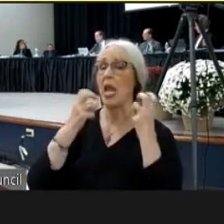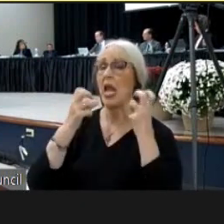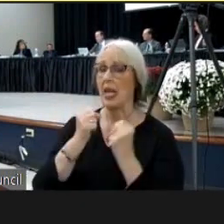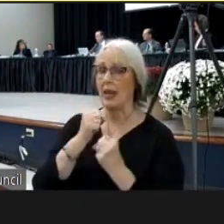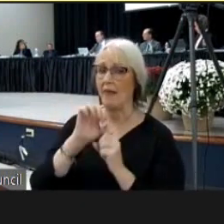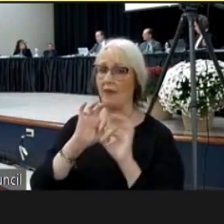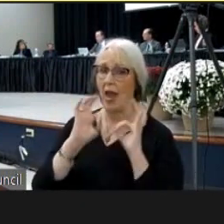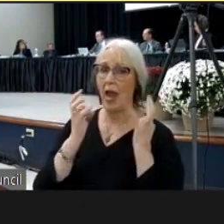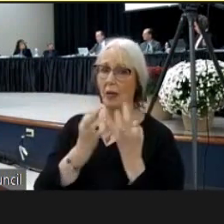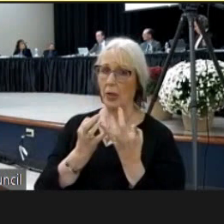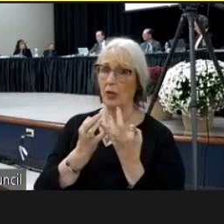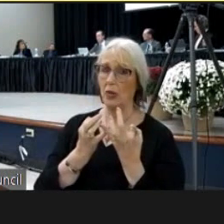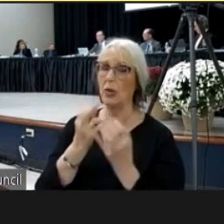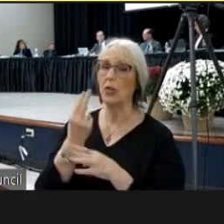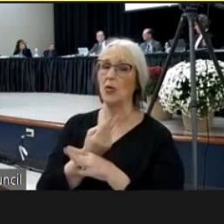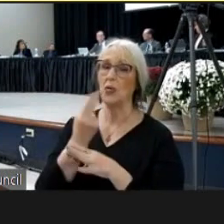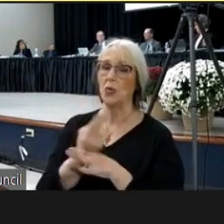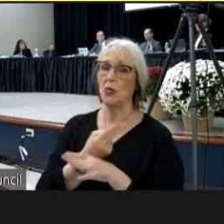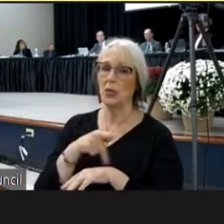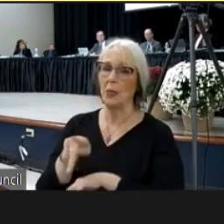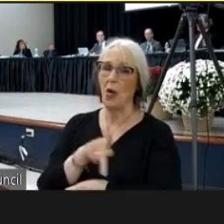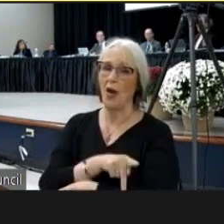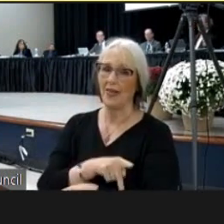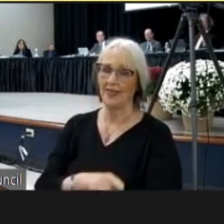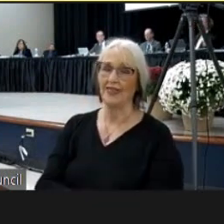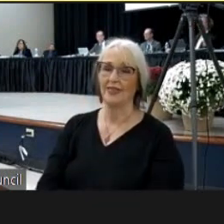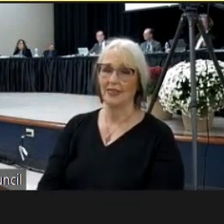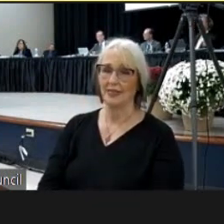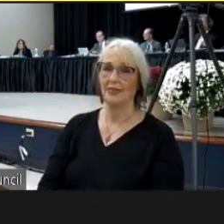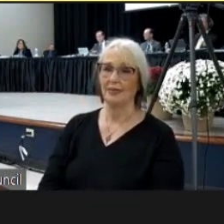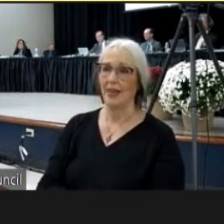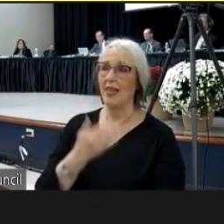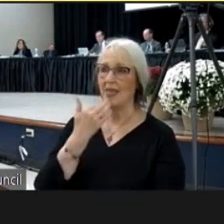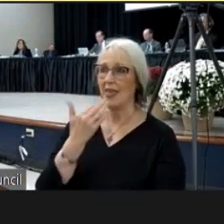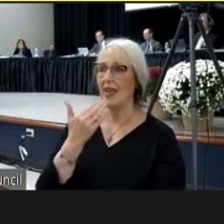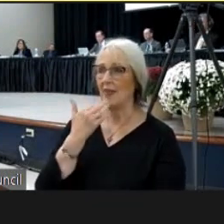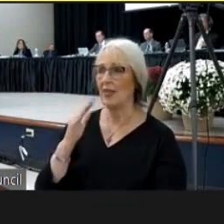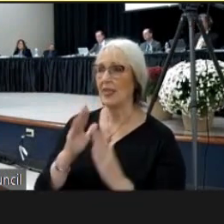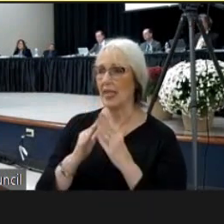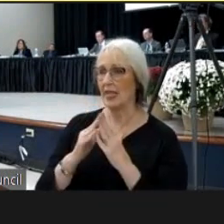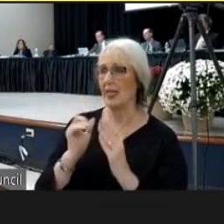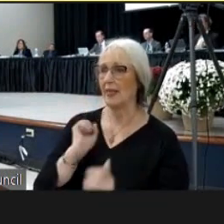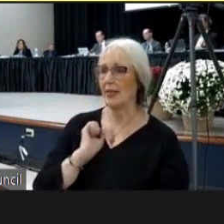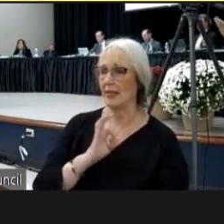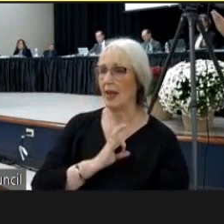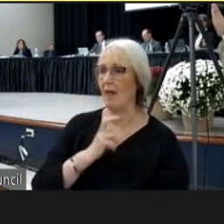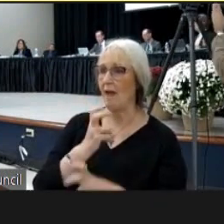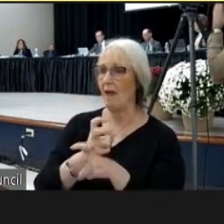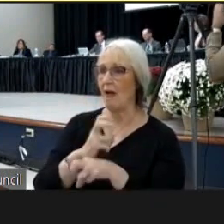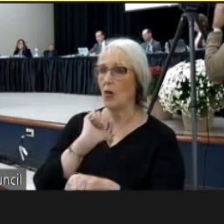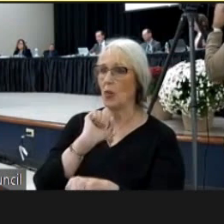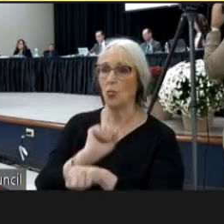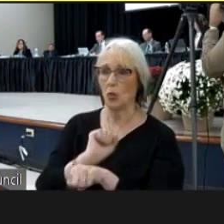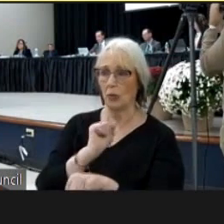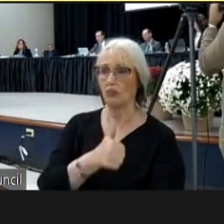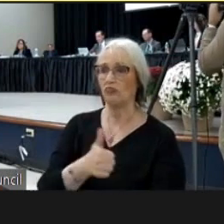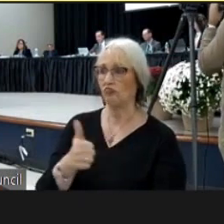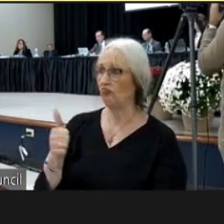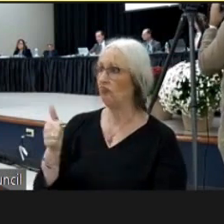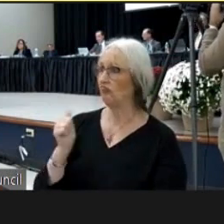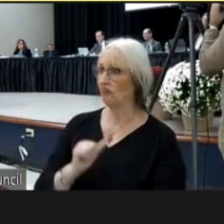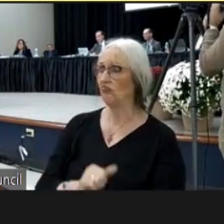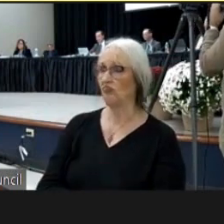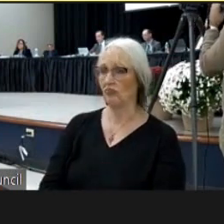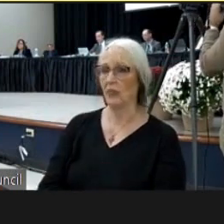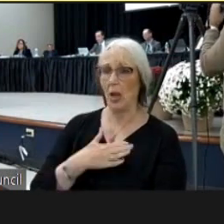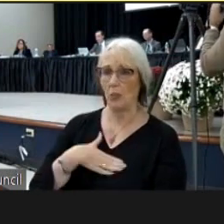who will be able to utilize this park. Thanks to our city staff for their hard work on this. I know that they've hunted and worked hard on this, so I